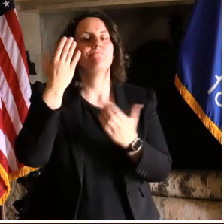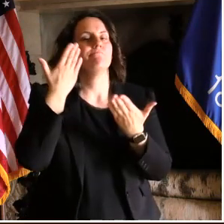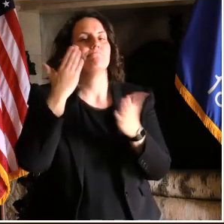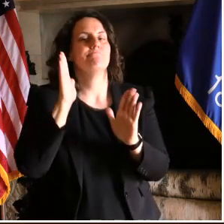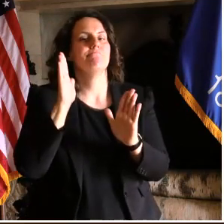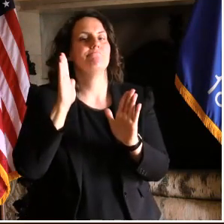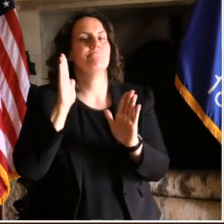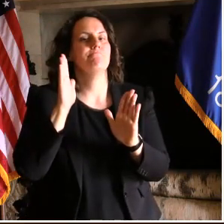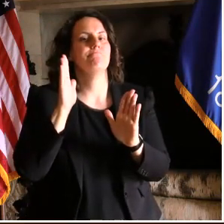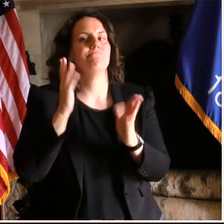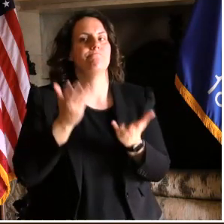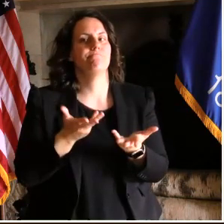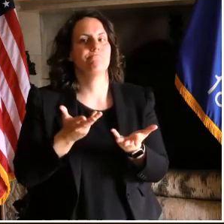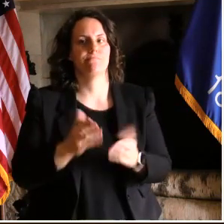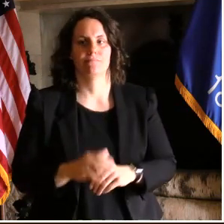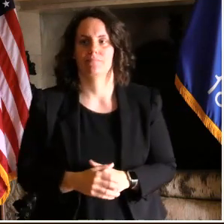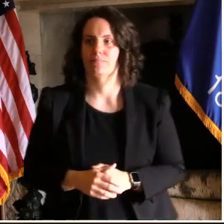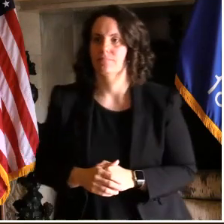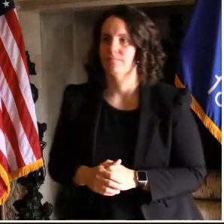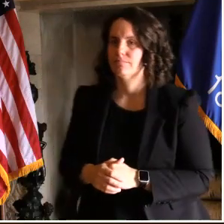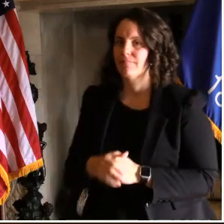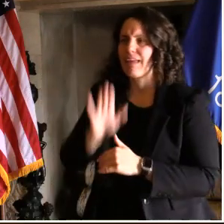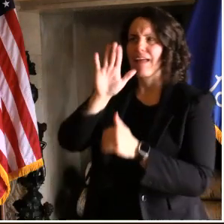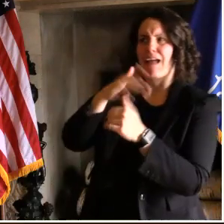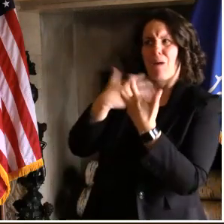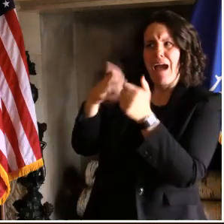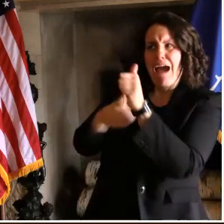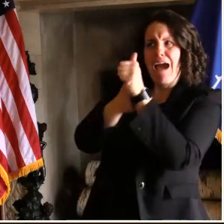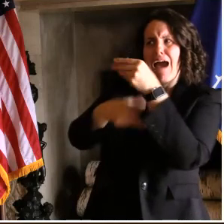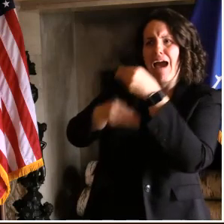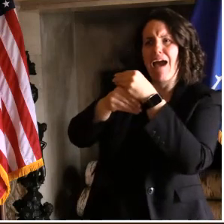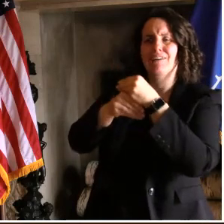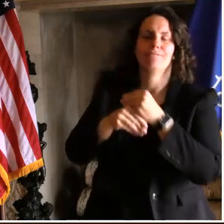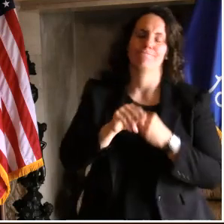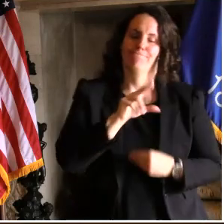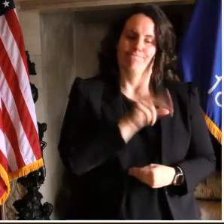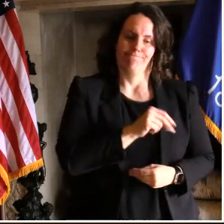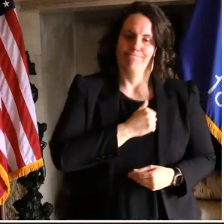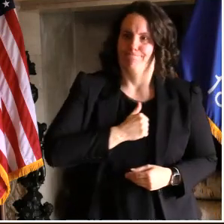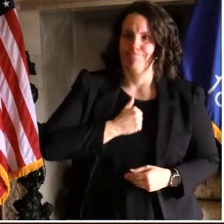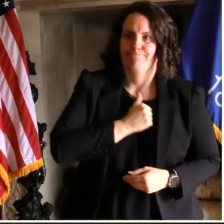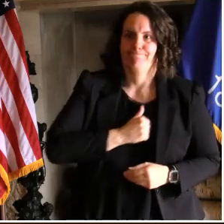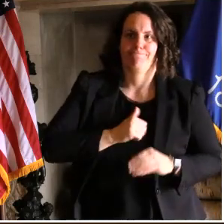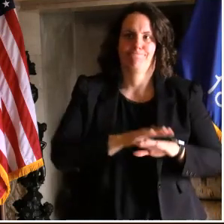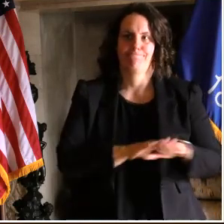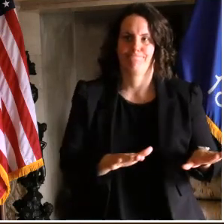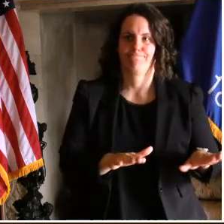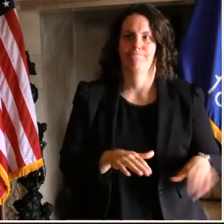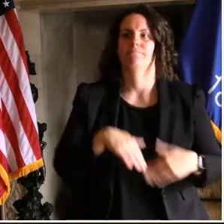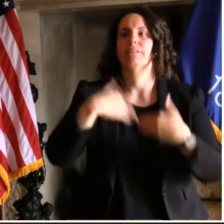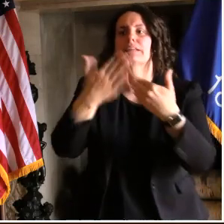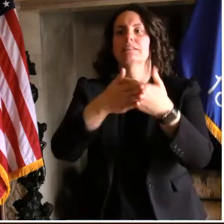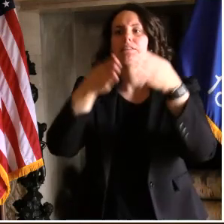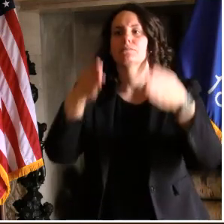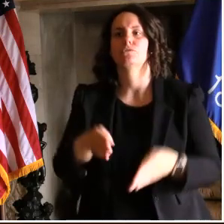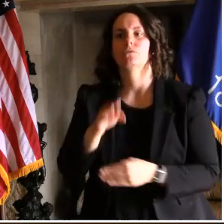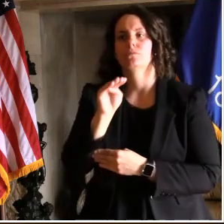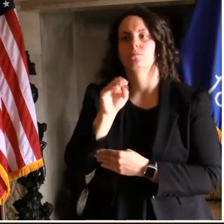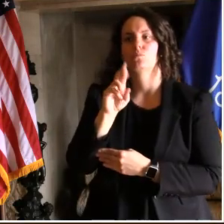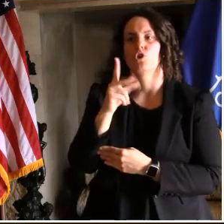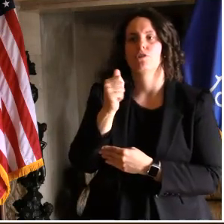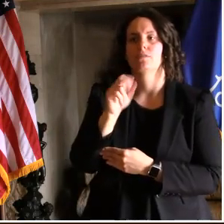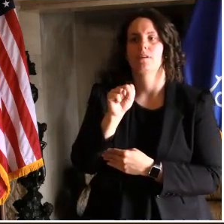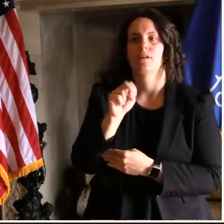those one question, with please. regard I'm sorry. to- We're moving on to Morgan from WMTV NBC 15 in